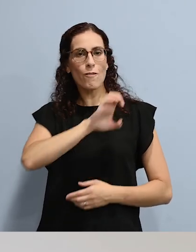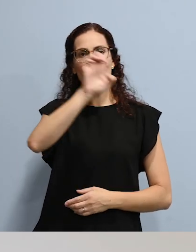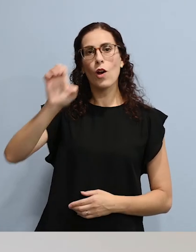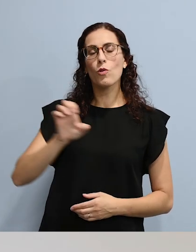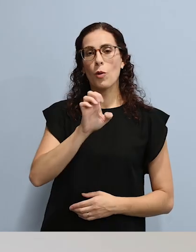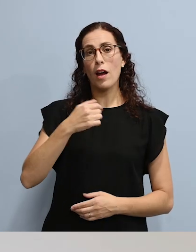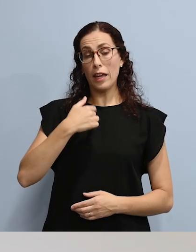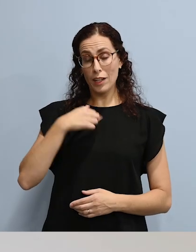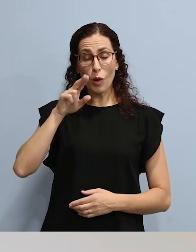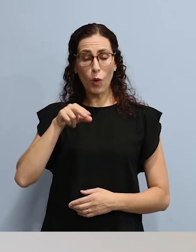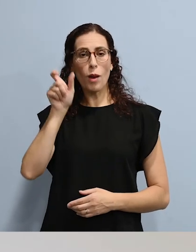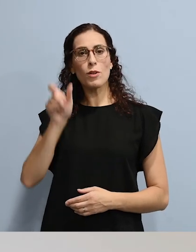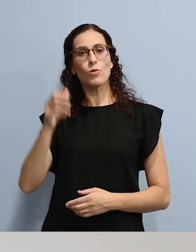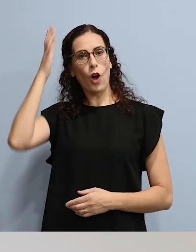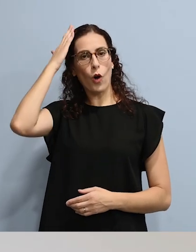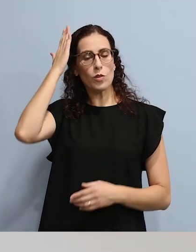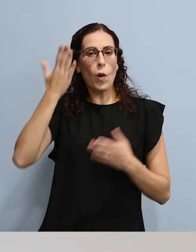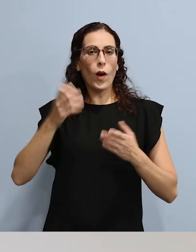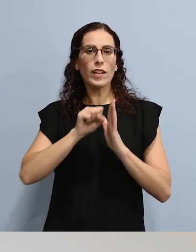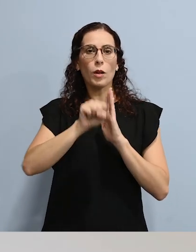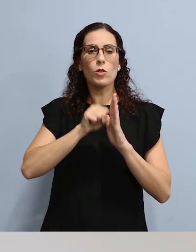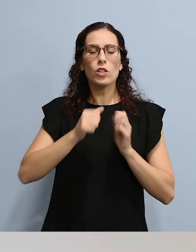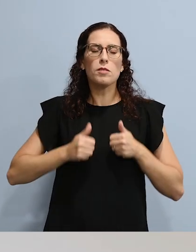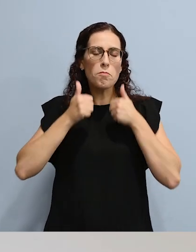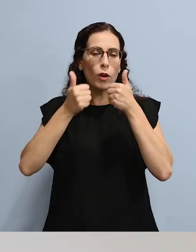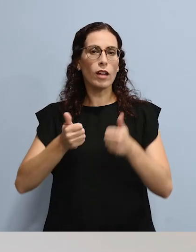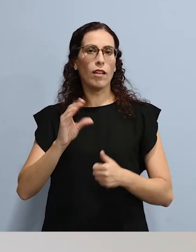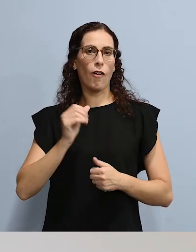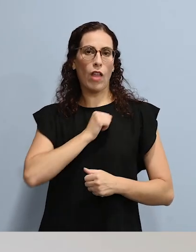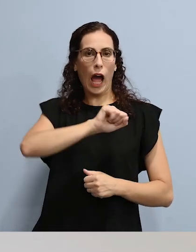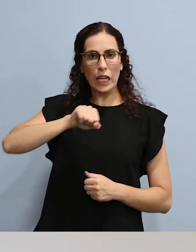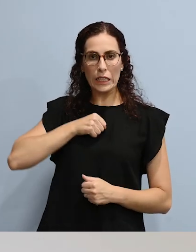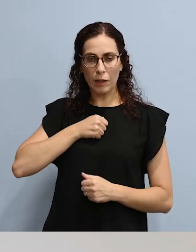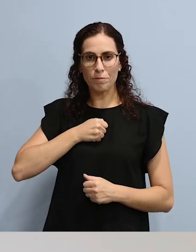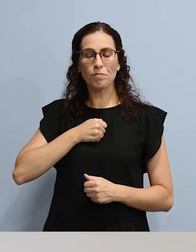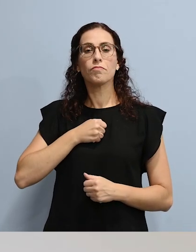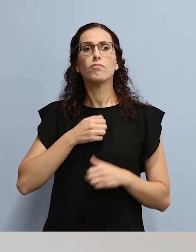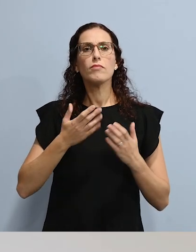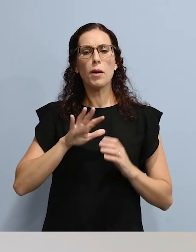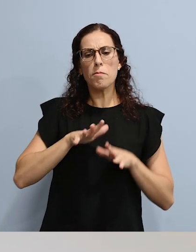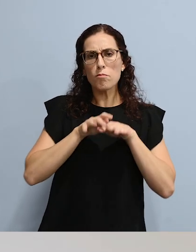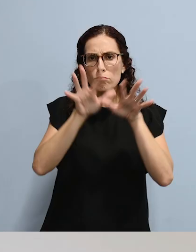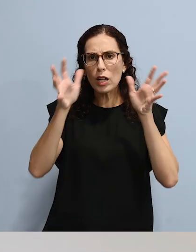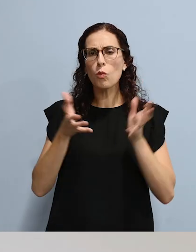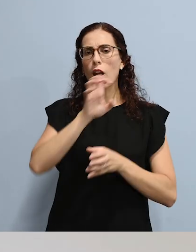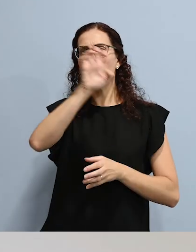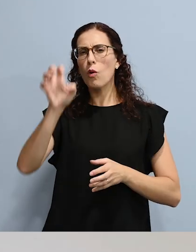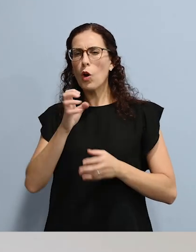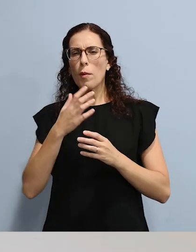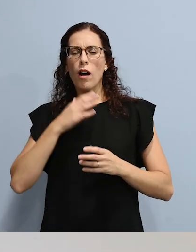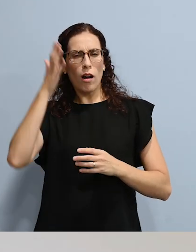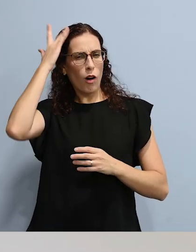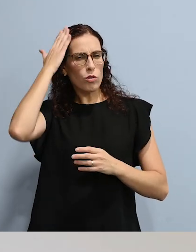youth across Europe. I'm also autistic, which makes this project so meaningful to me. Across